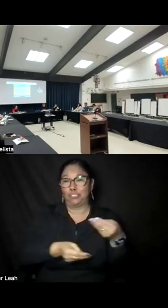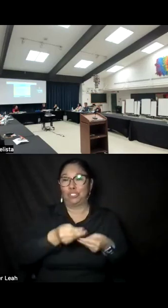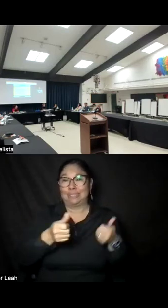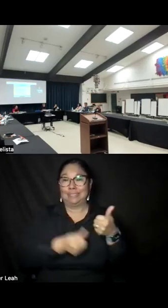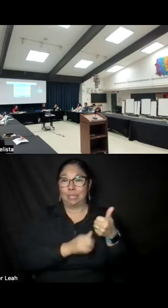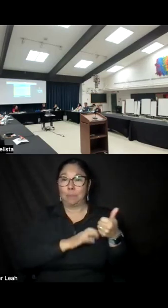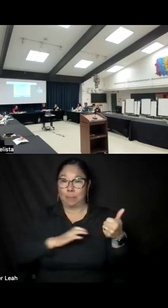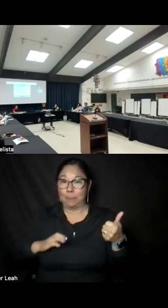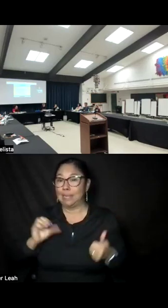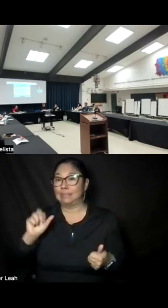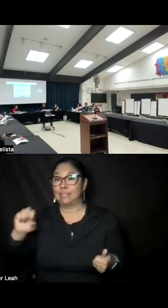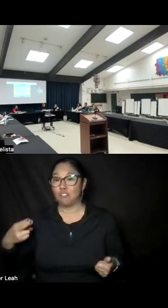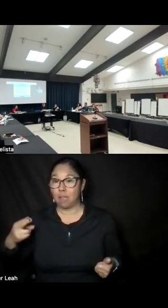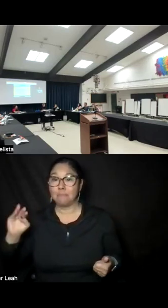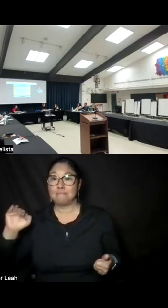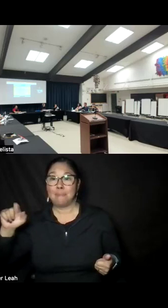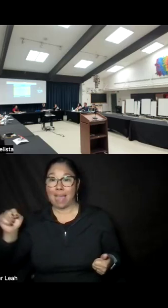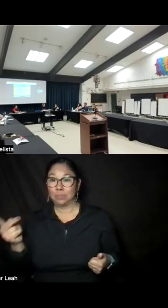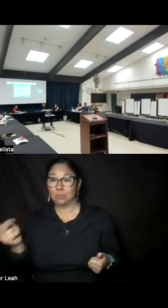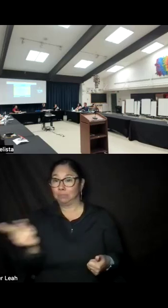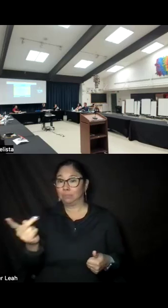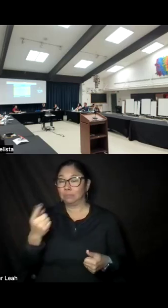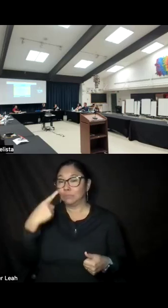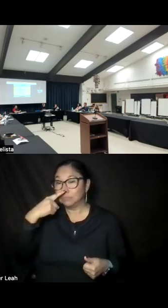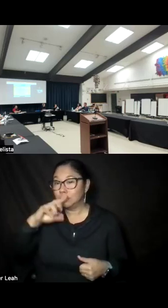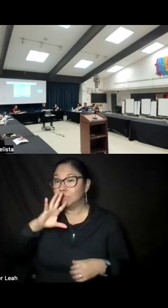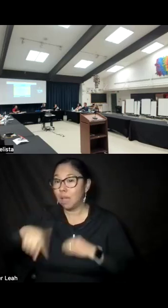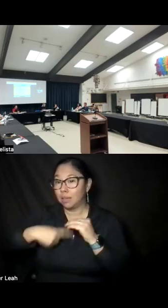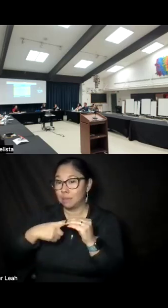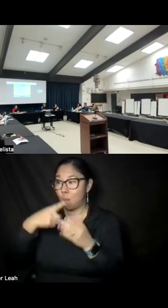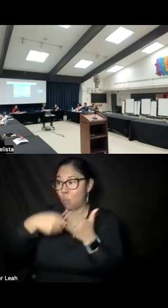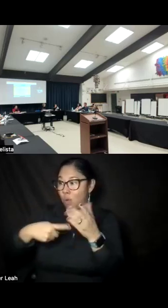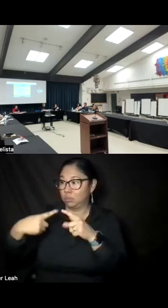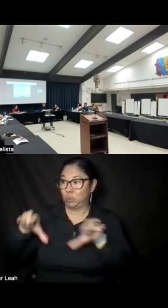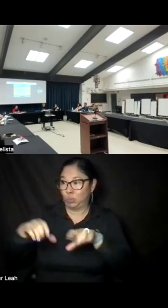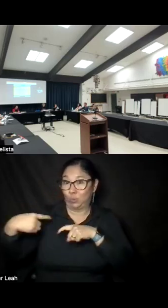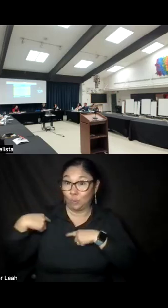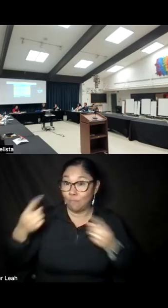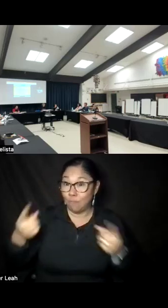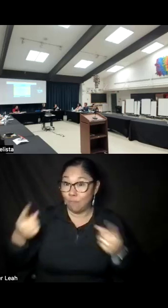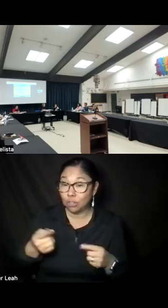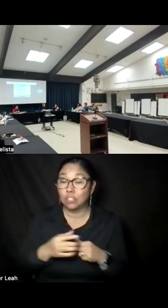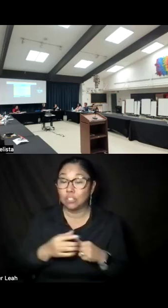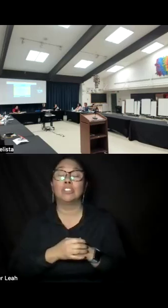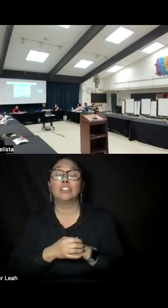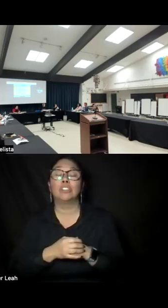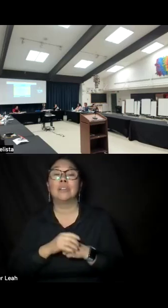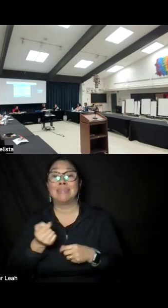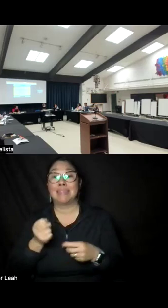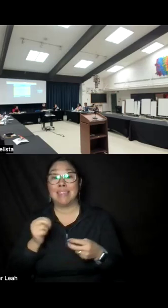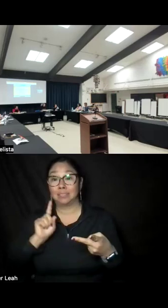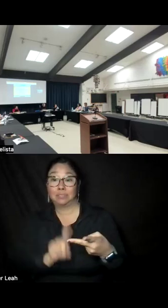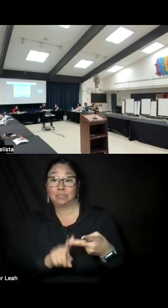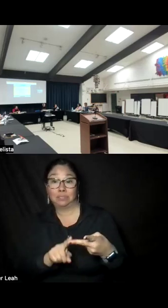Sarah and Matt, I'm going to have you kind of speak to what has been done so far and where